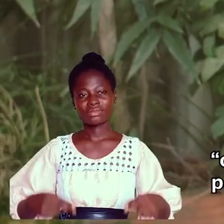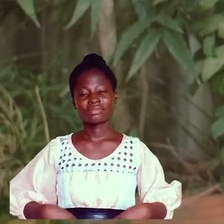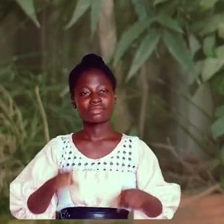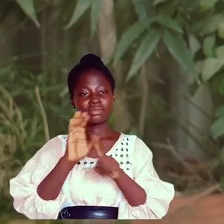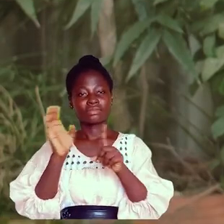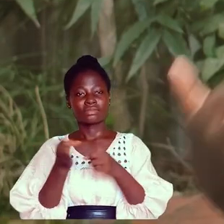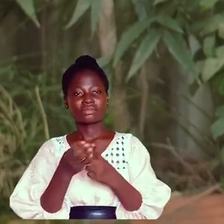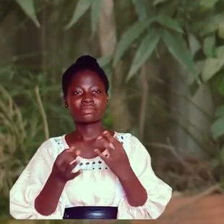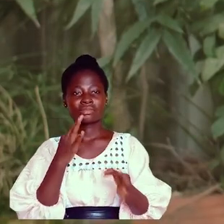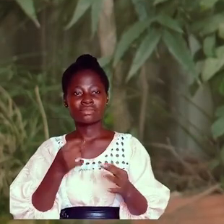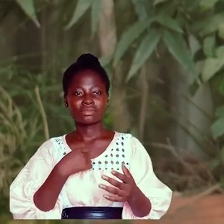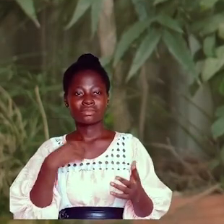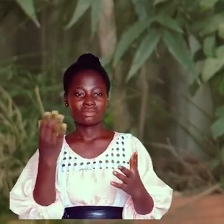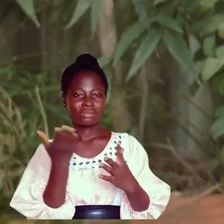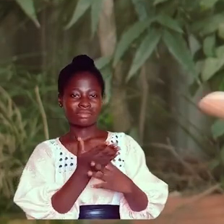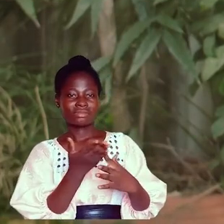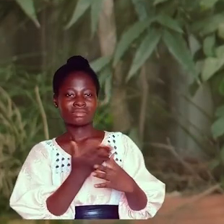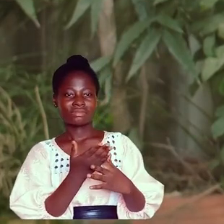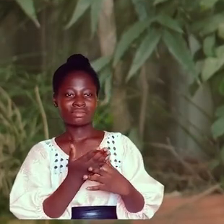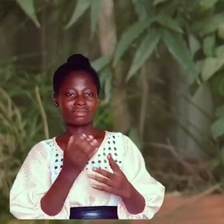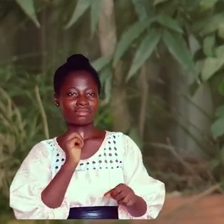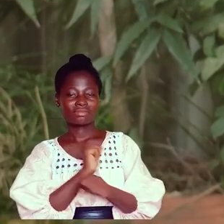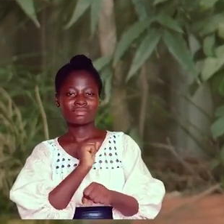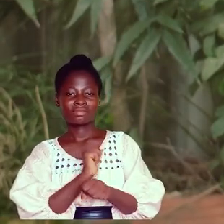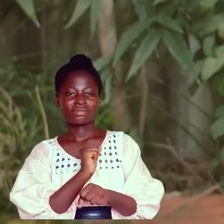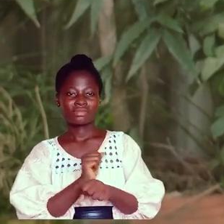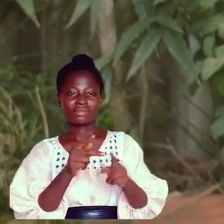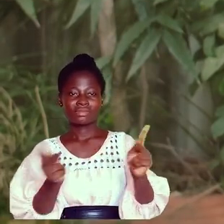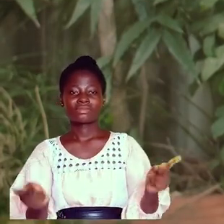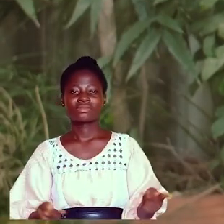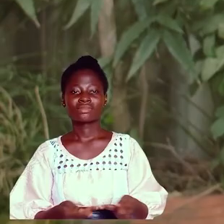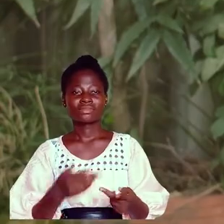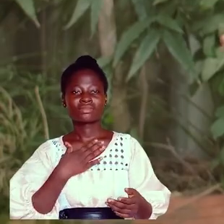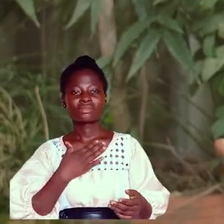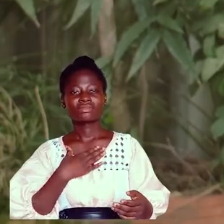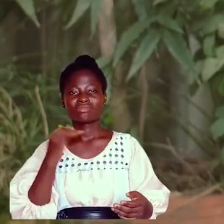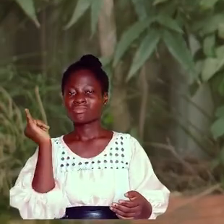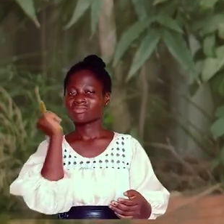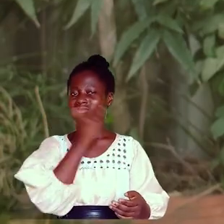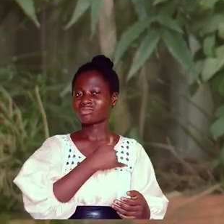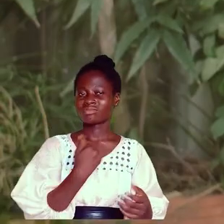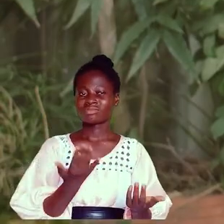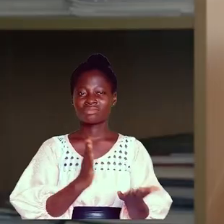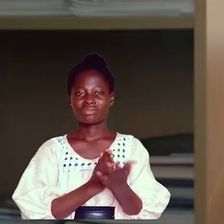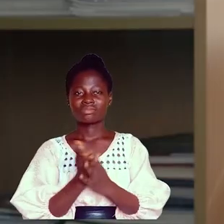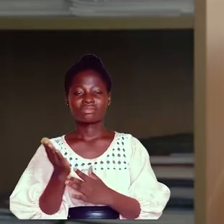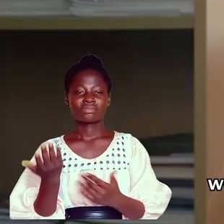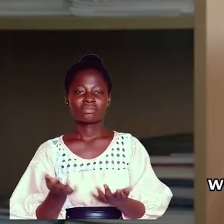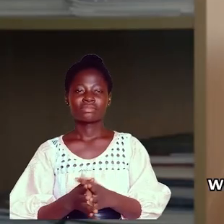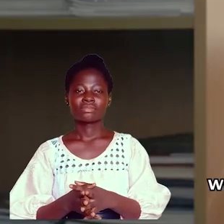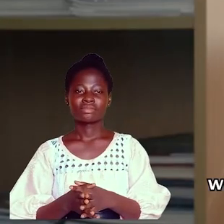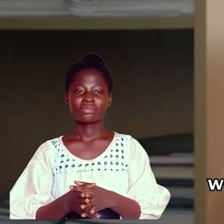health conditions. Then if I fire someone from my workplace, what I'm doing is infringing upon their rights.